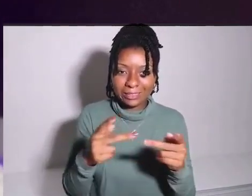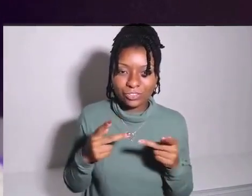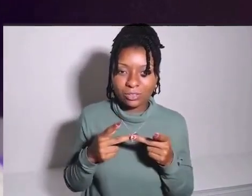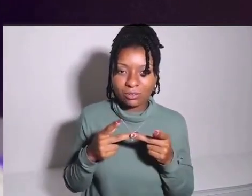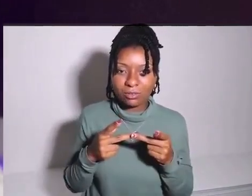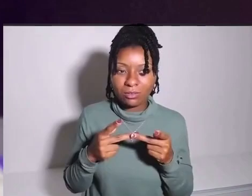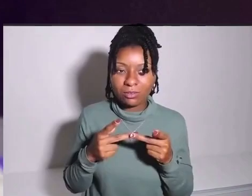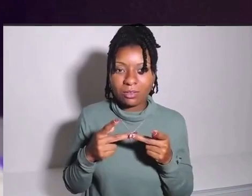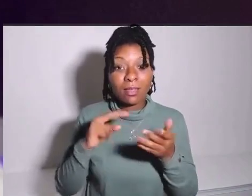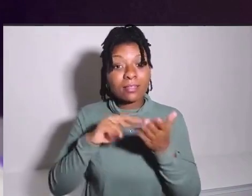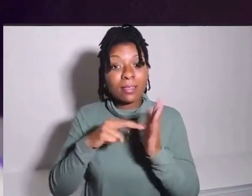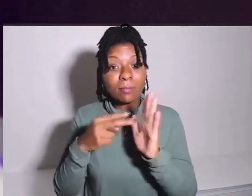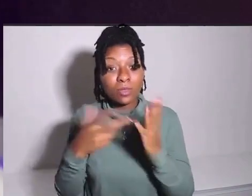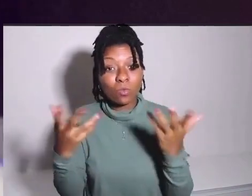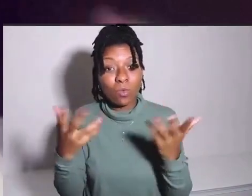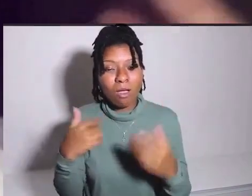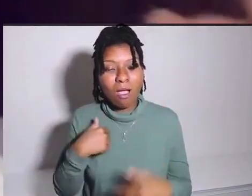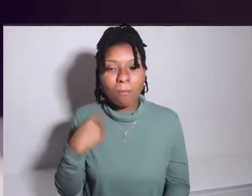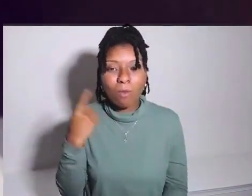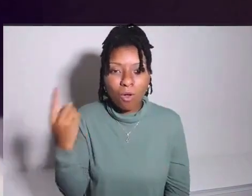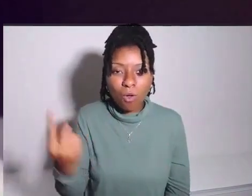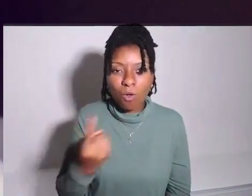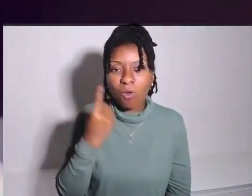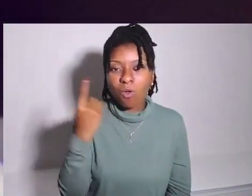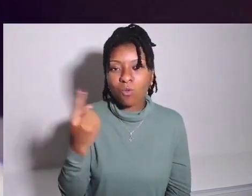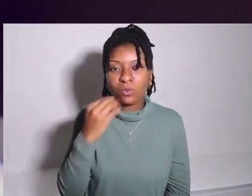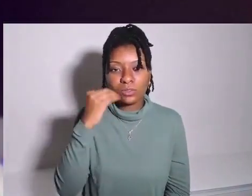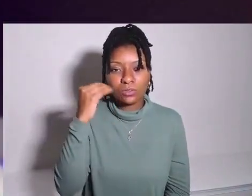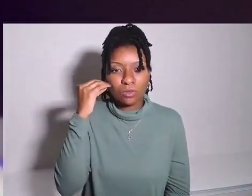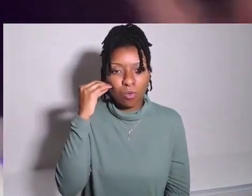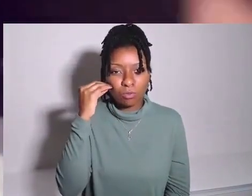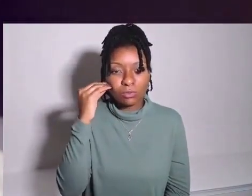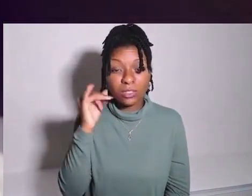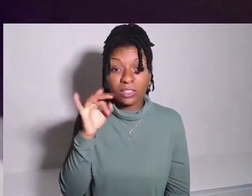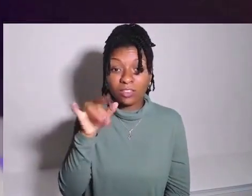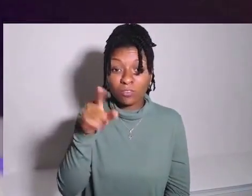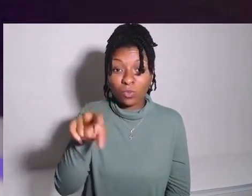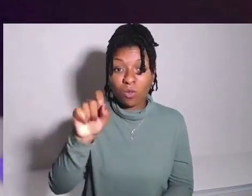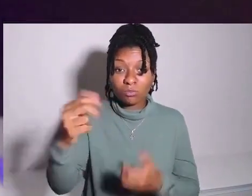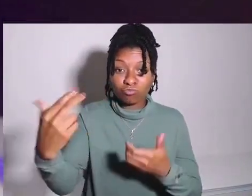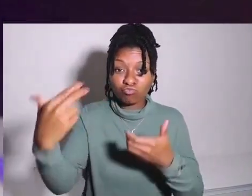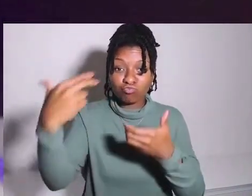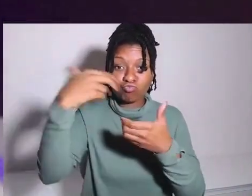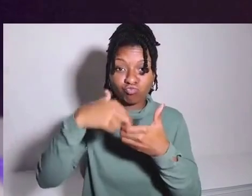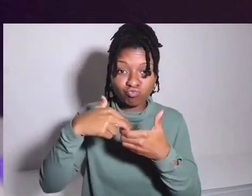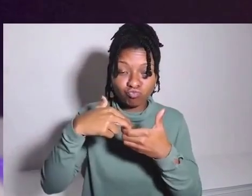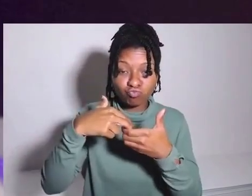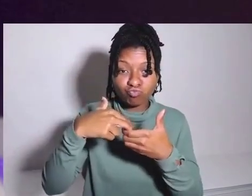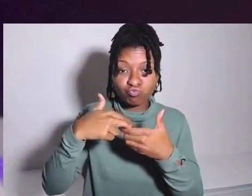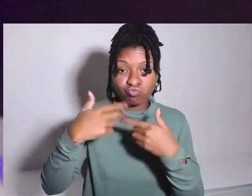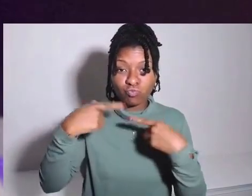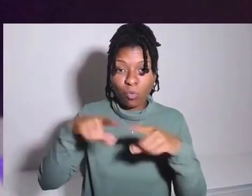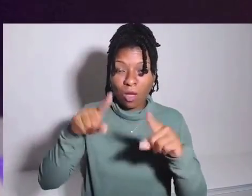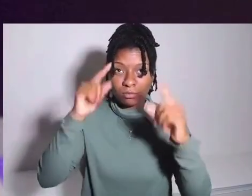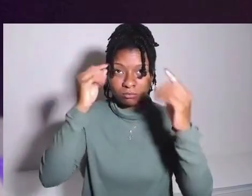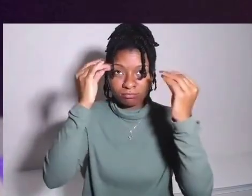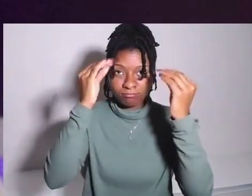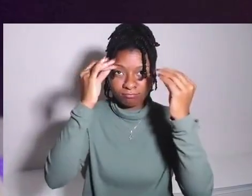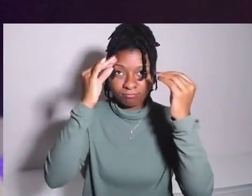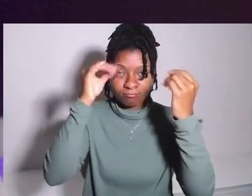to join me now in this knowing by thinking it as I say it or saying it with me, please